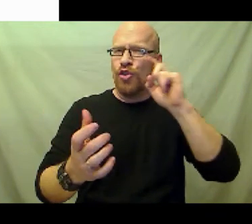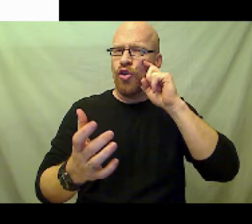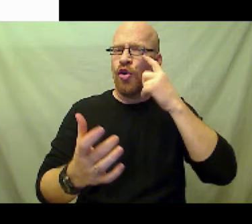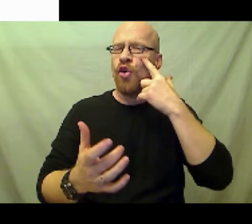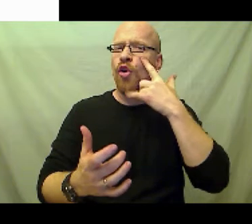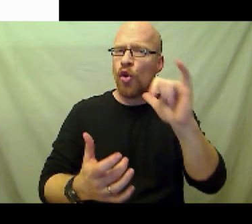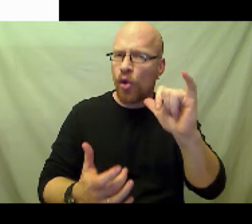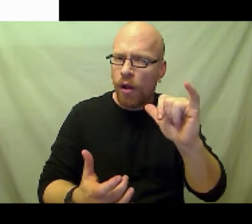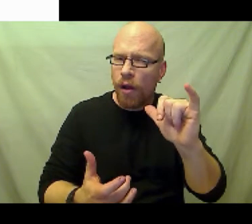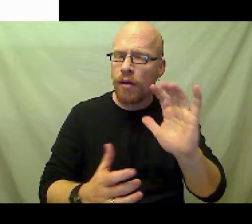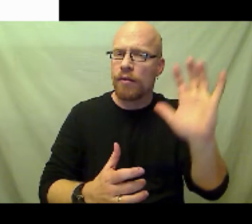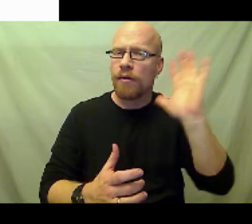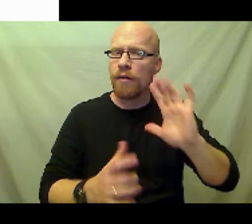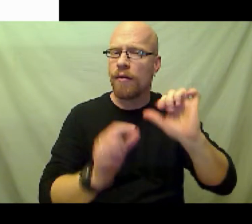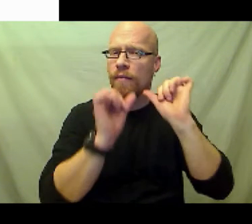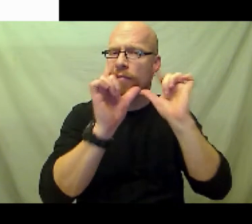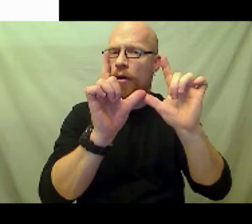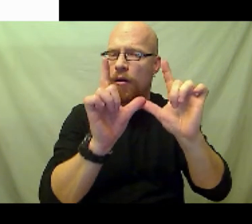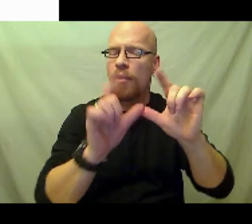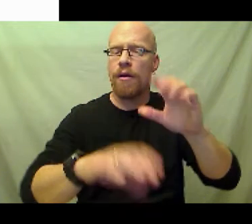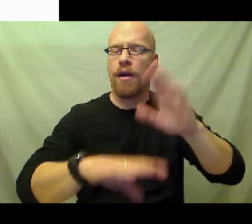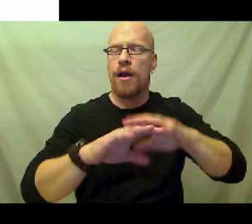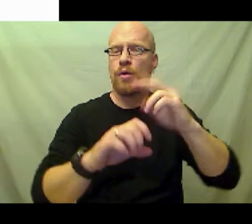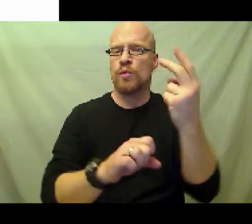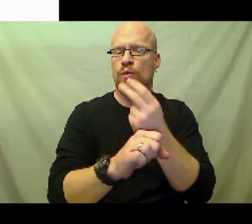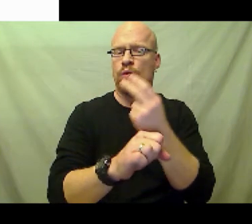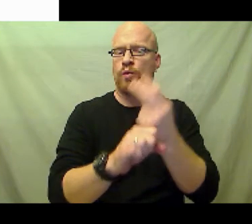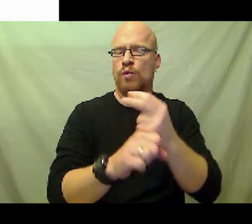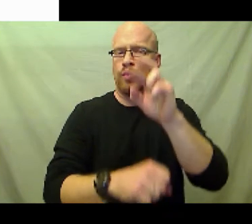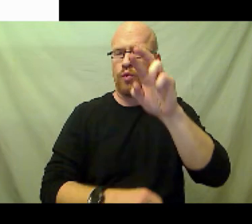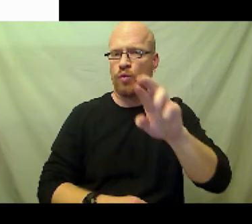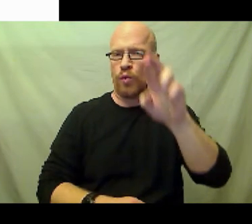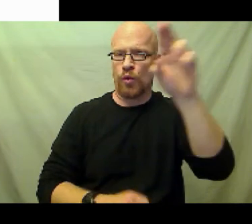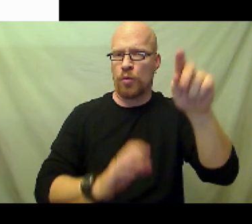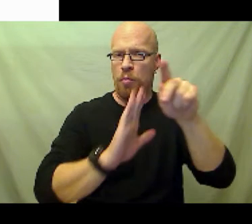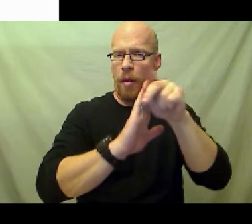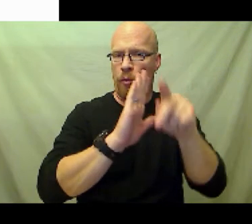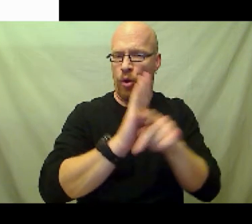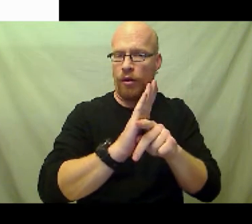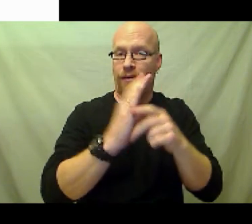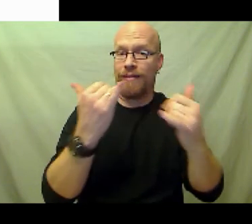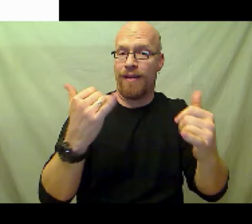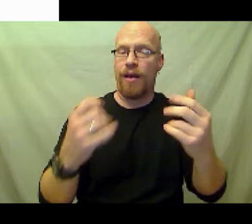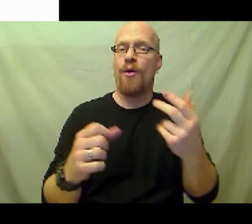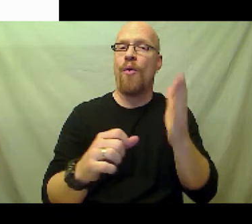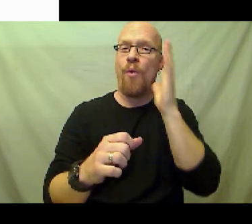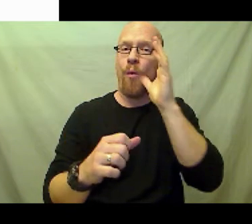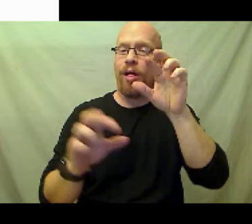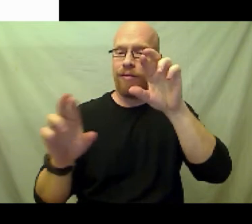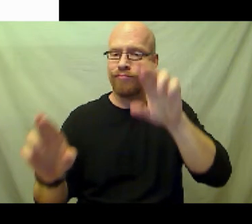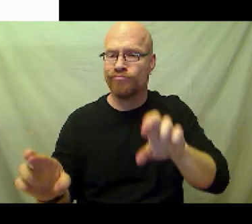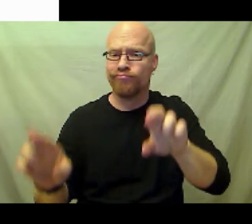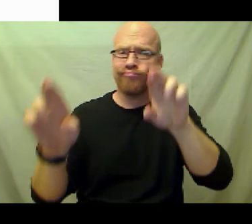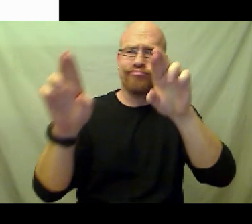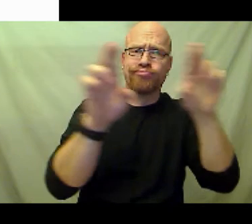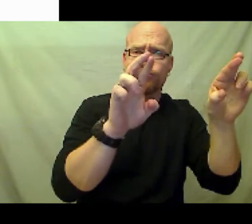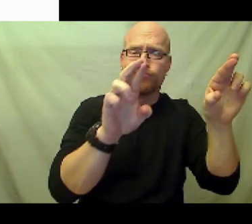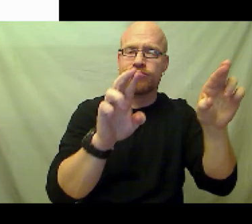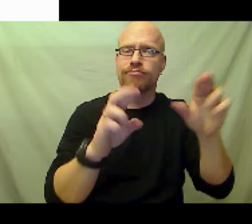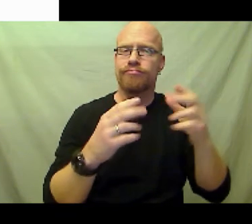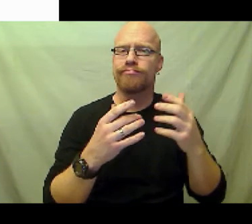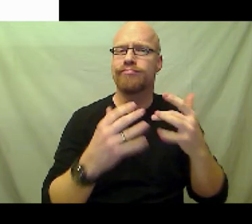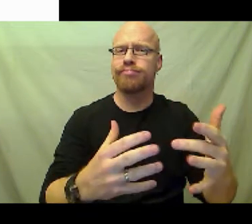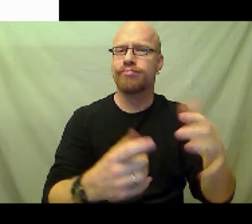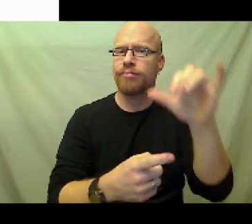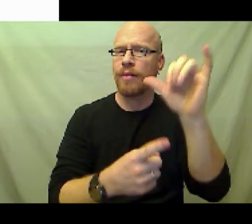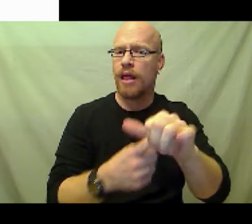Now, this should look like something we've seen before. We're going to square root both sides of